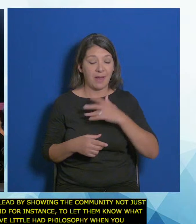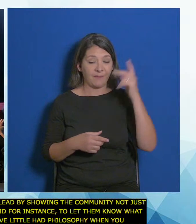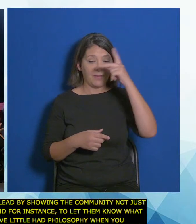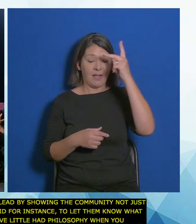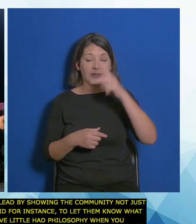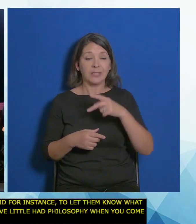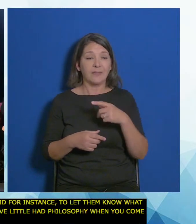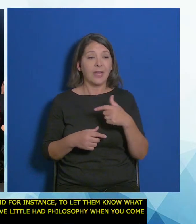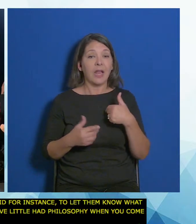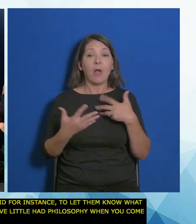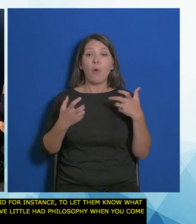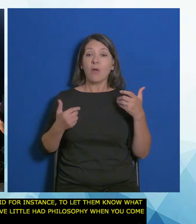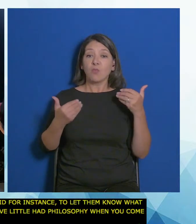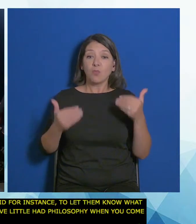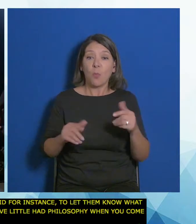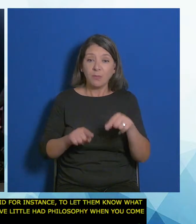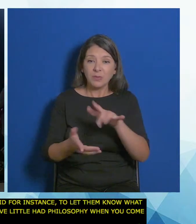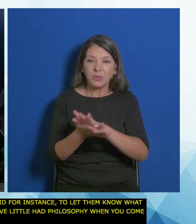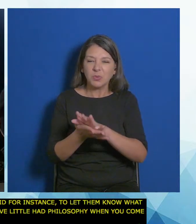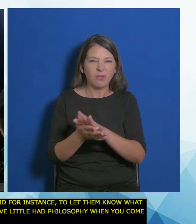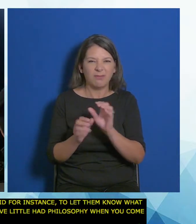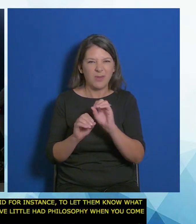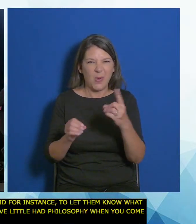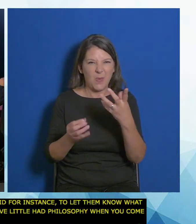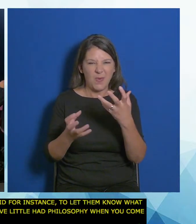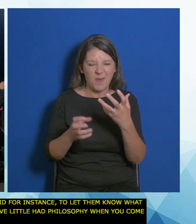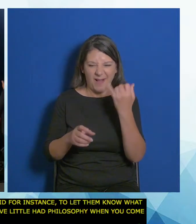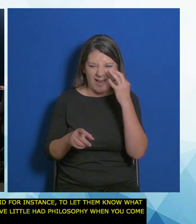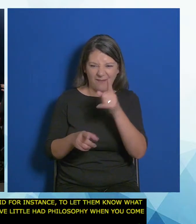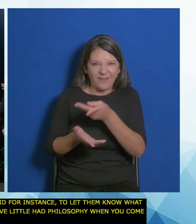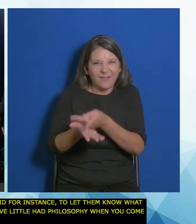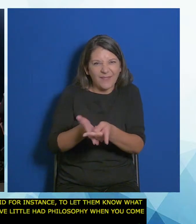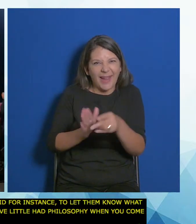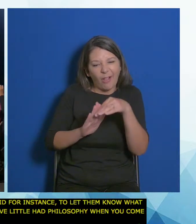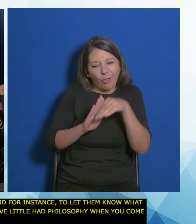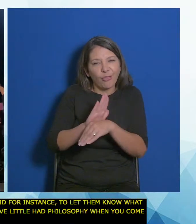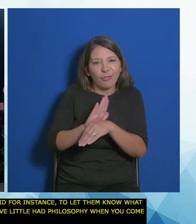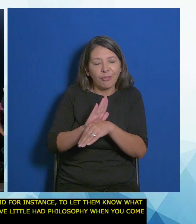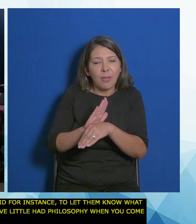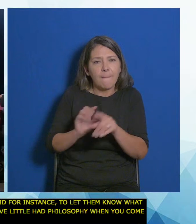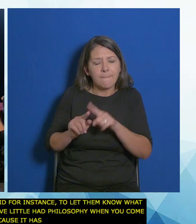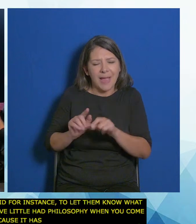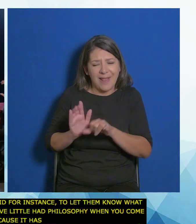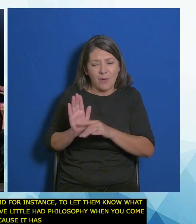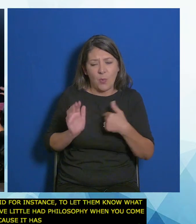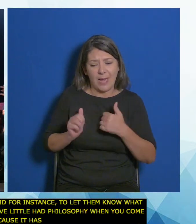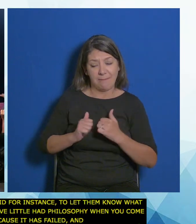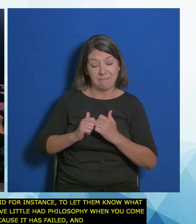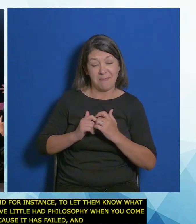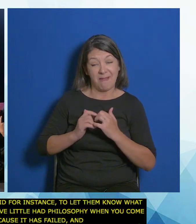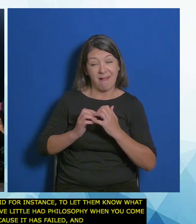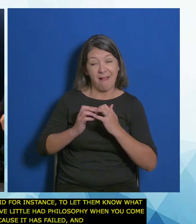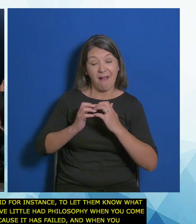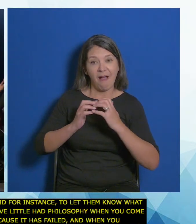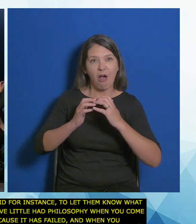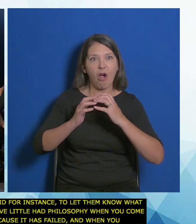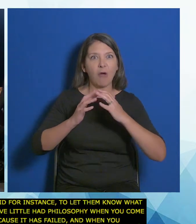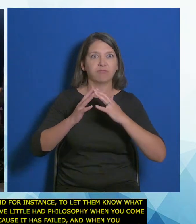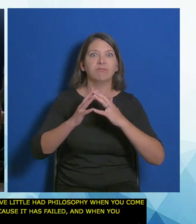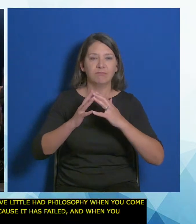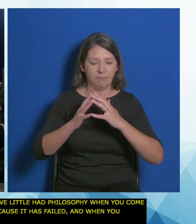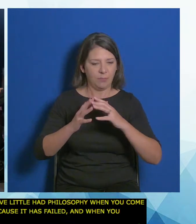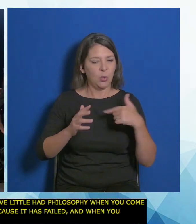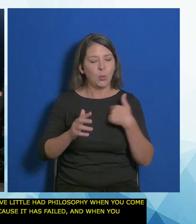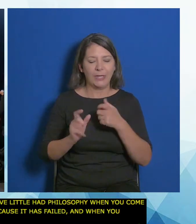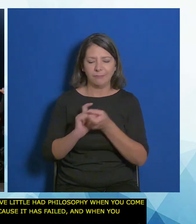there because it's failing. But when you build it and you reimagine it, I've always had the